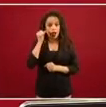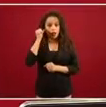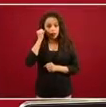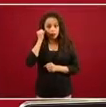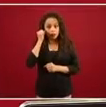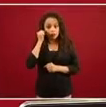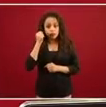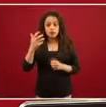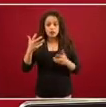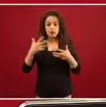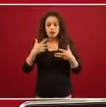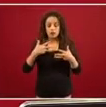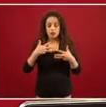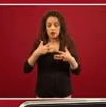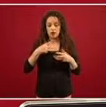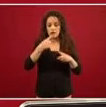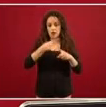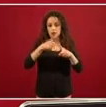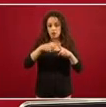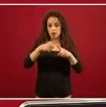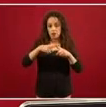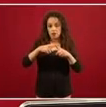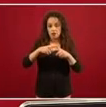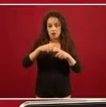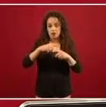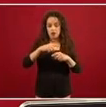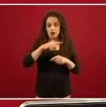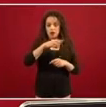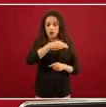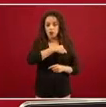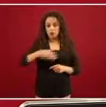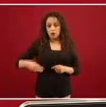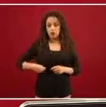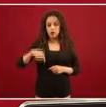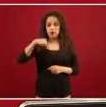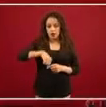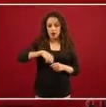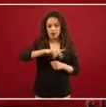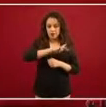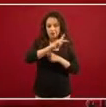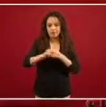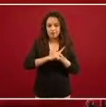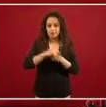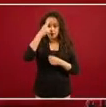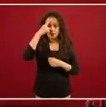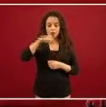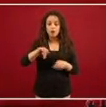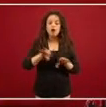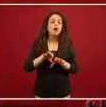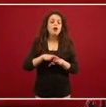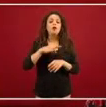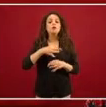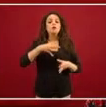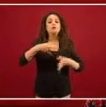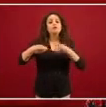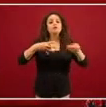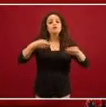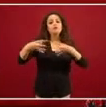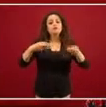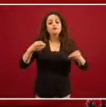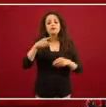of the relation that exists within municipalities with respect to the transmission of COVID.